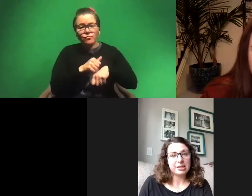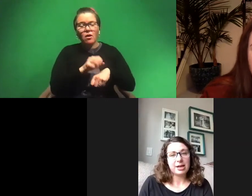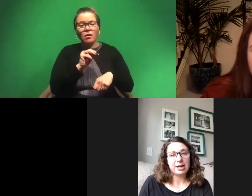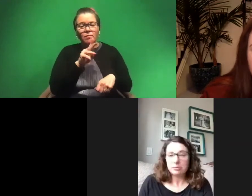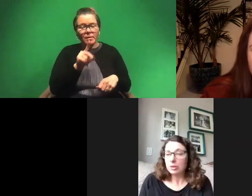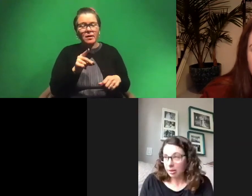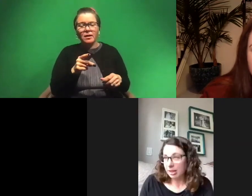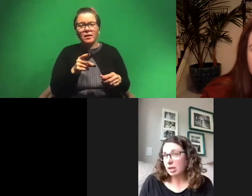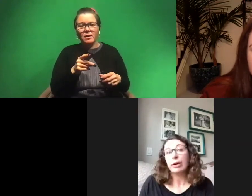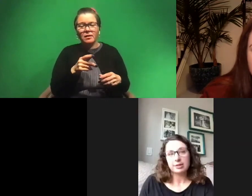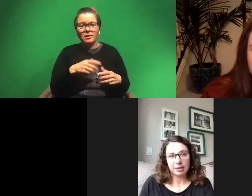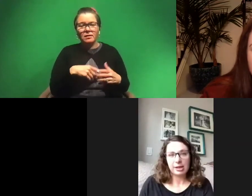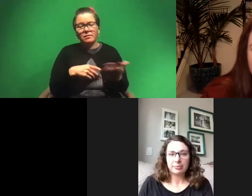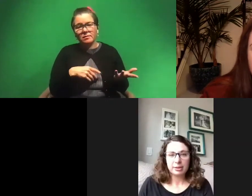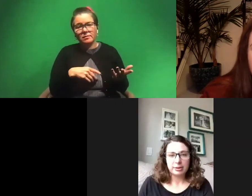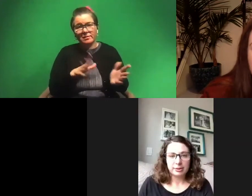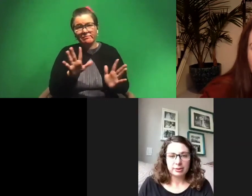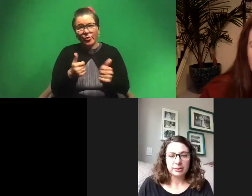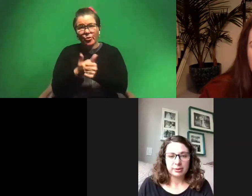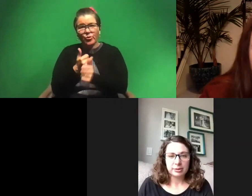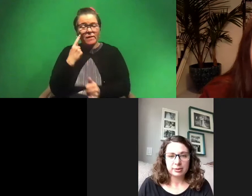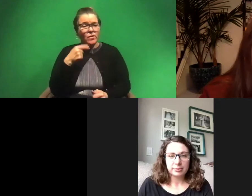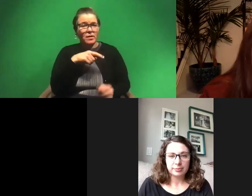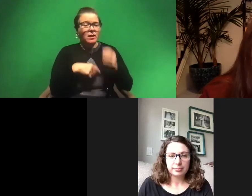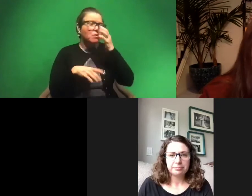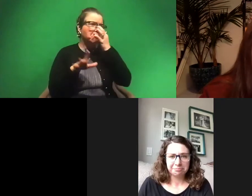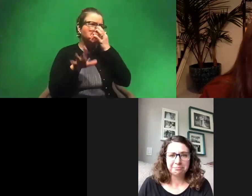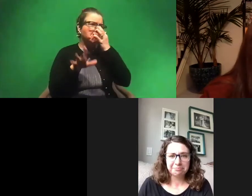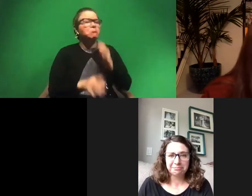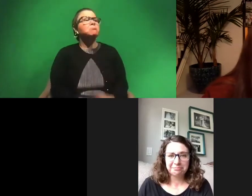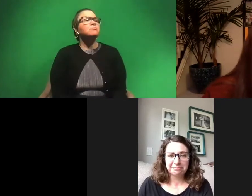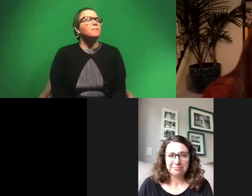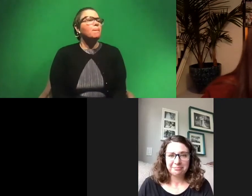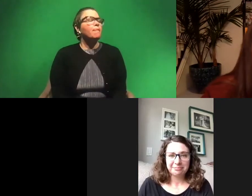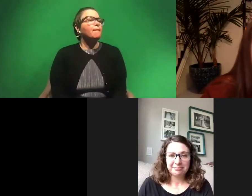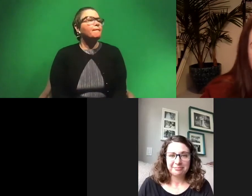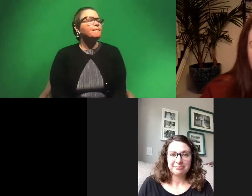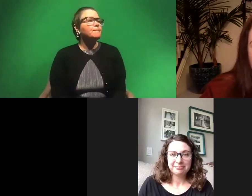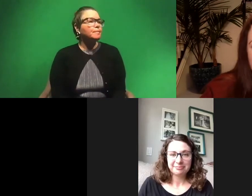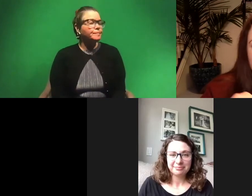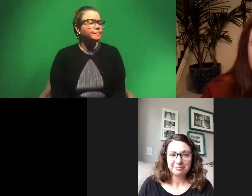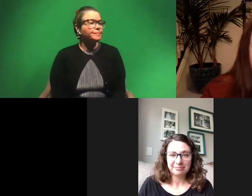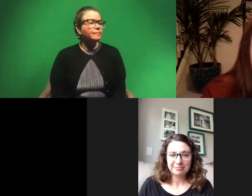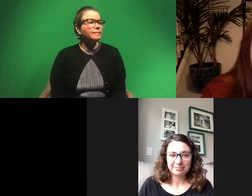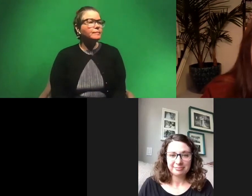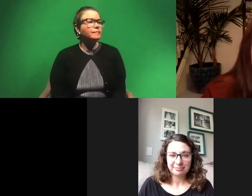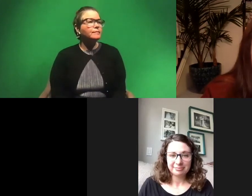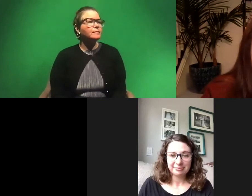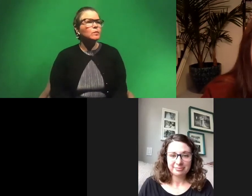Yeah, that's a threat to them. Yeah, poor abalone. Let's see. What's their main mode of